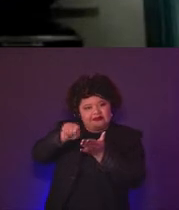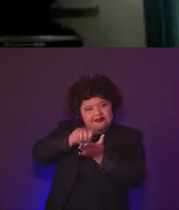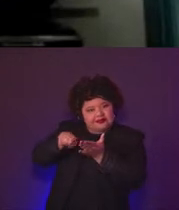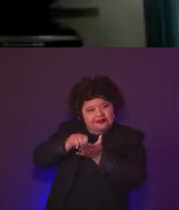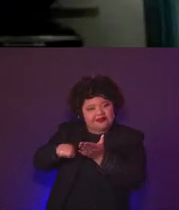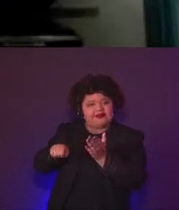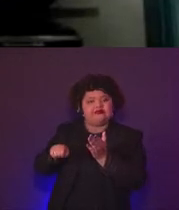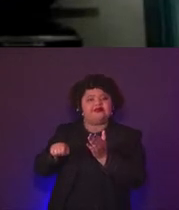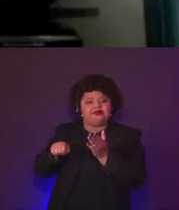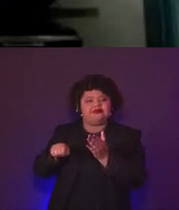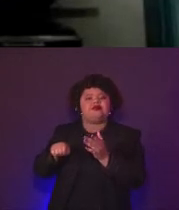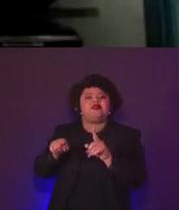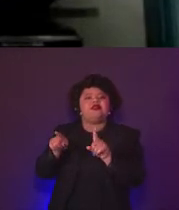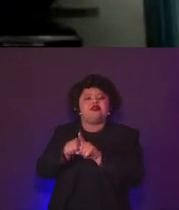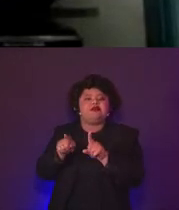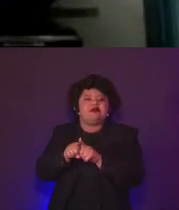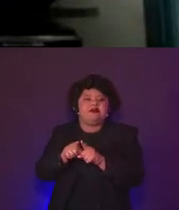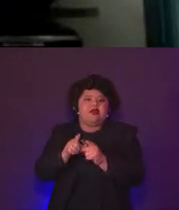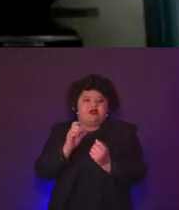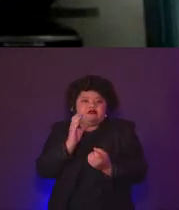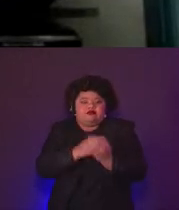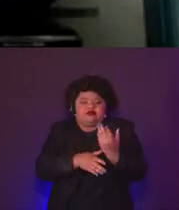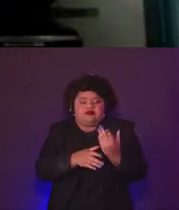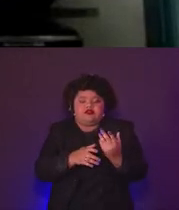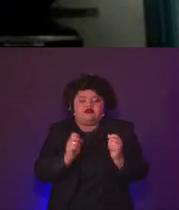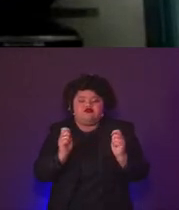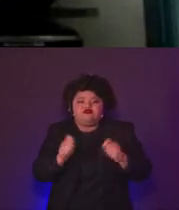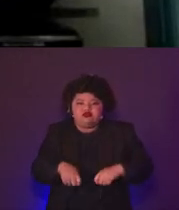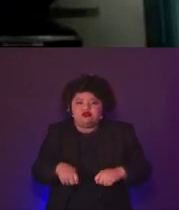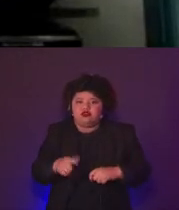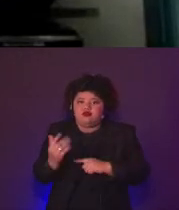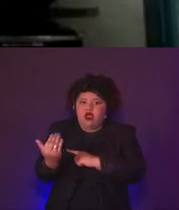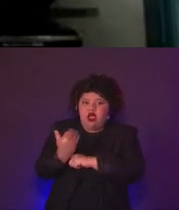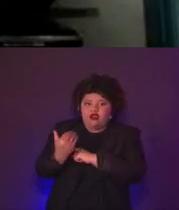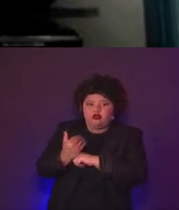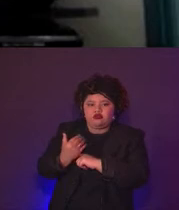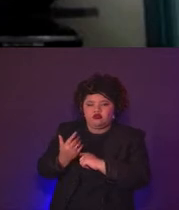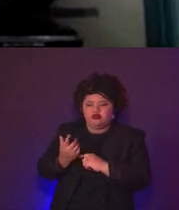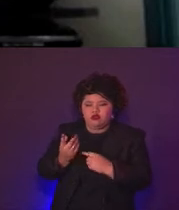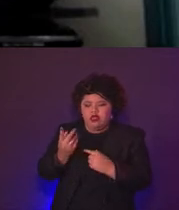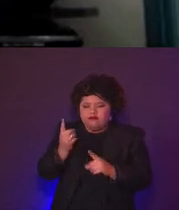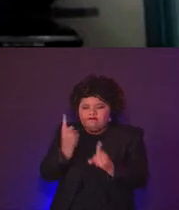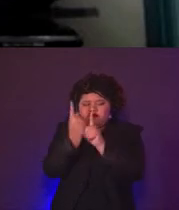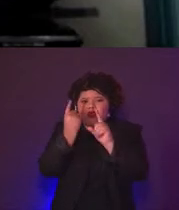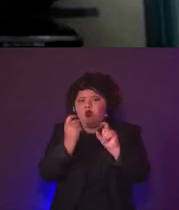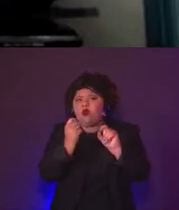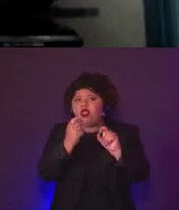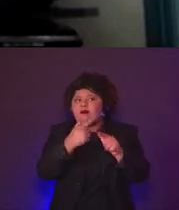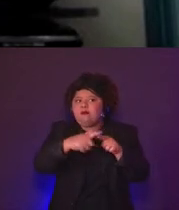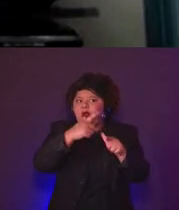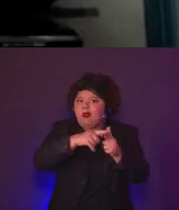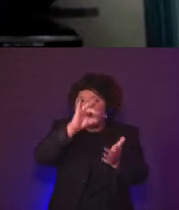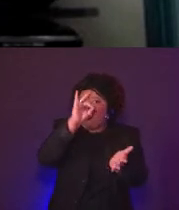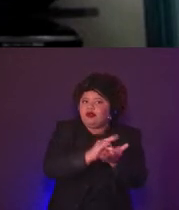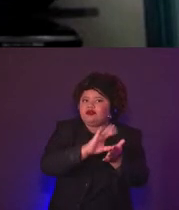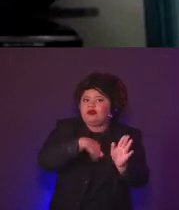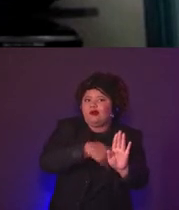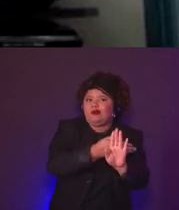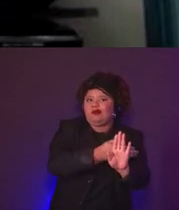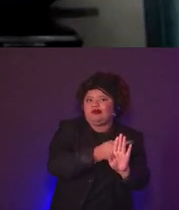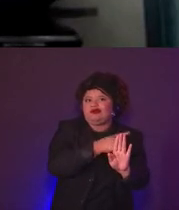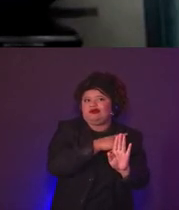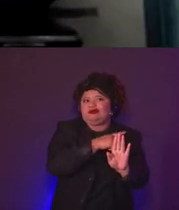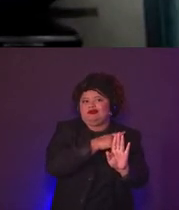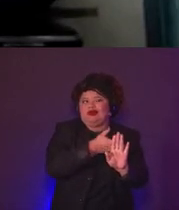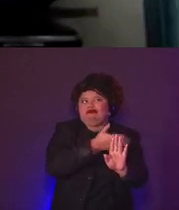basic issues that we were trying to find out. So I think it had gotten all the way to the Pulitzer board. It was either